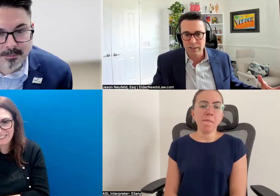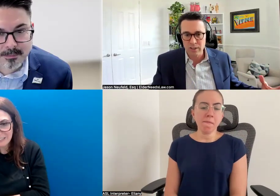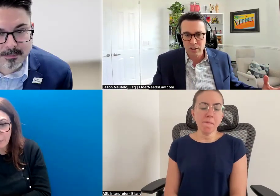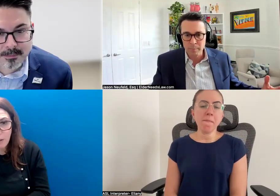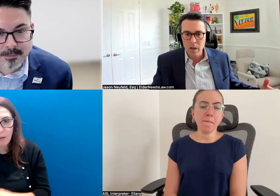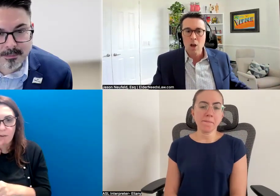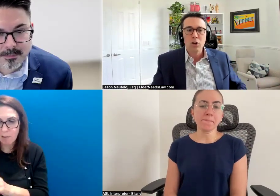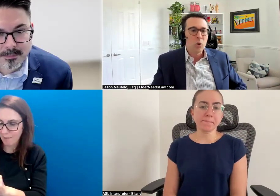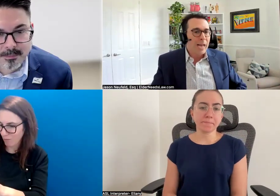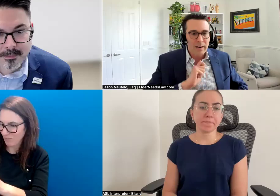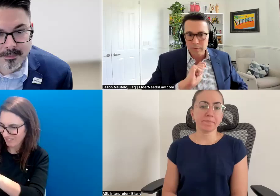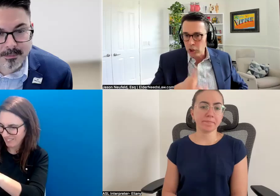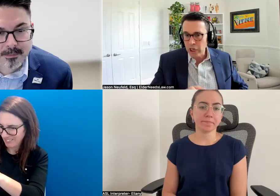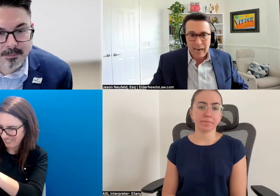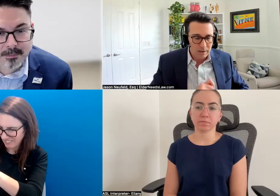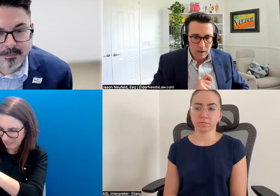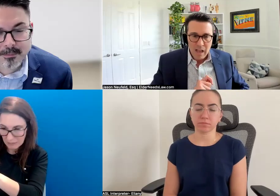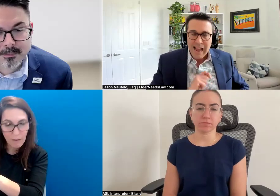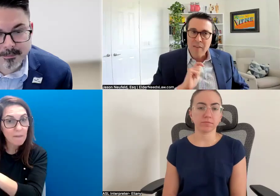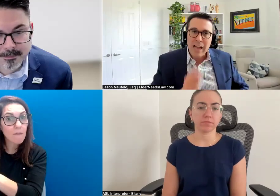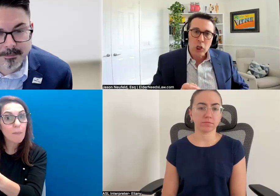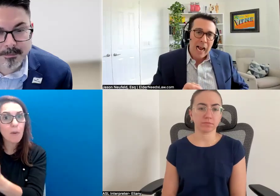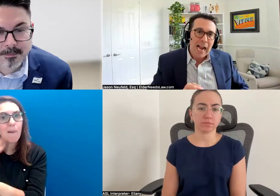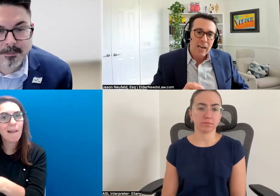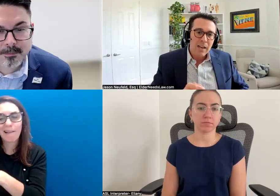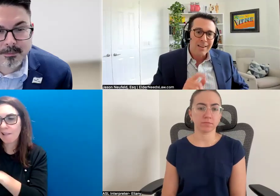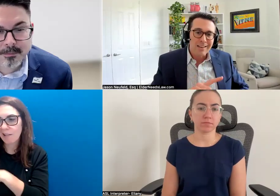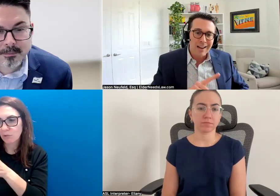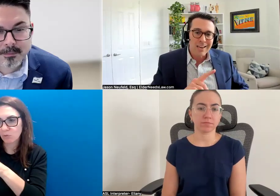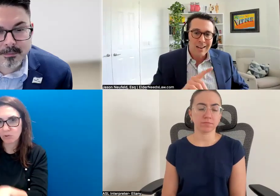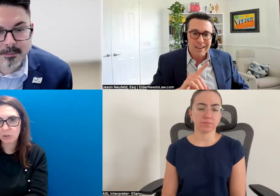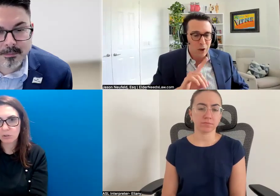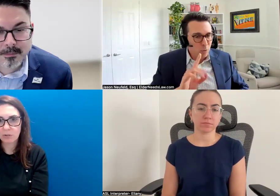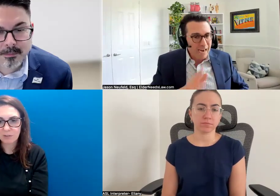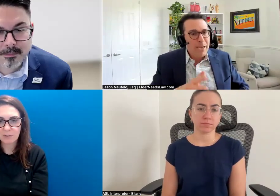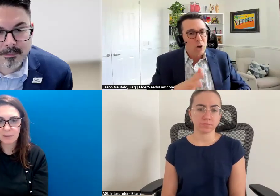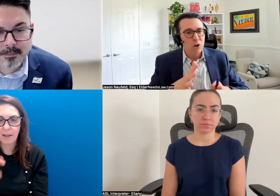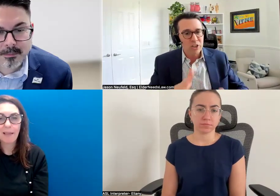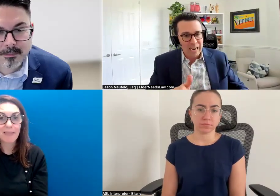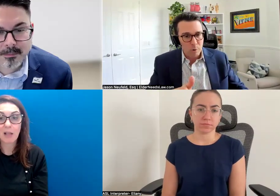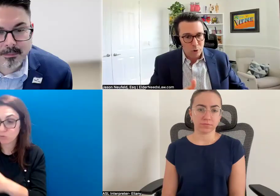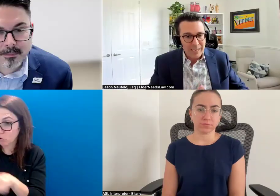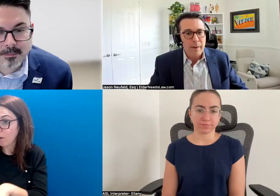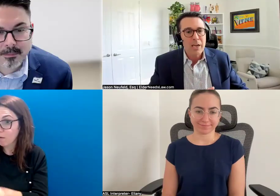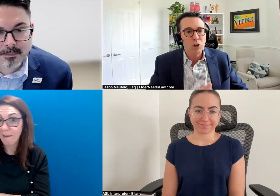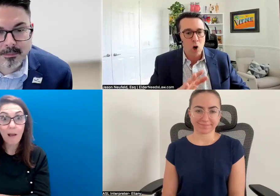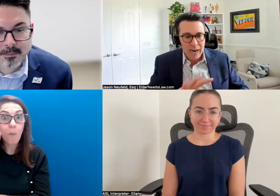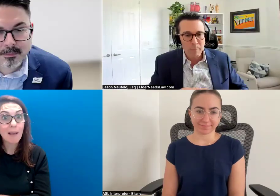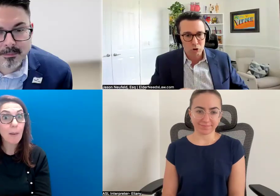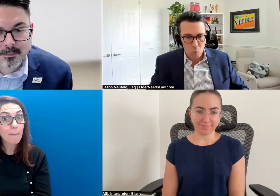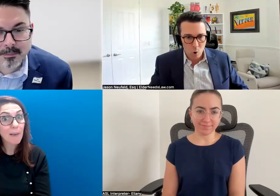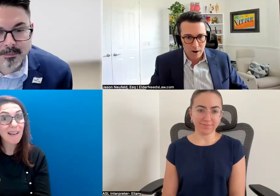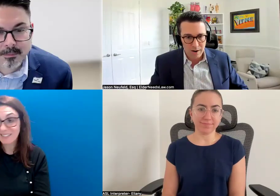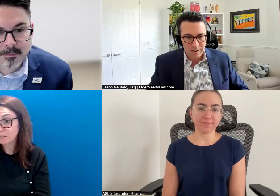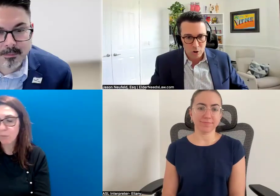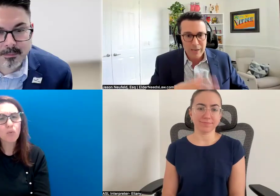quarters into the system, you get this check. And that check you get it because you're disabled. You get it because you're unable